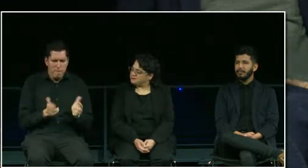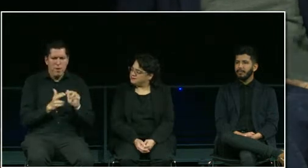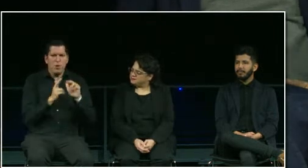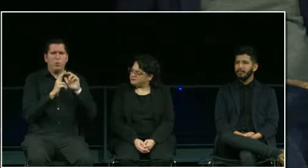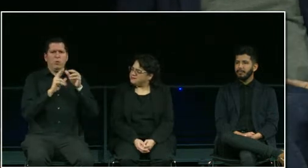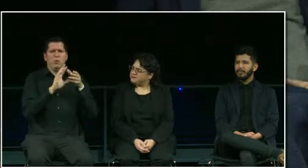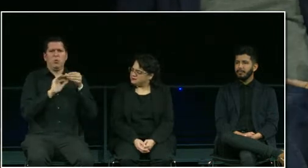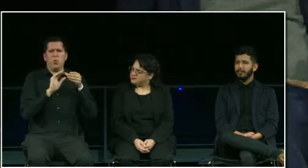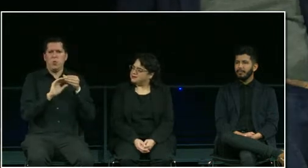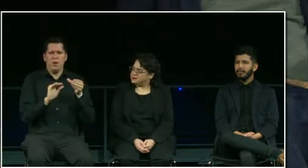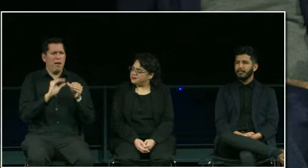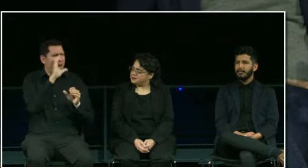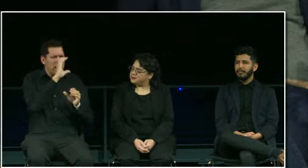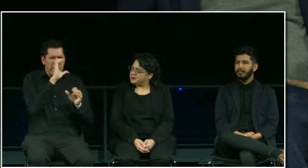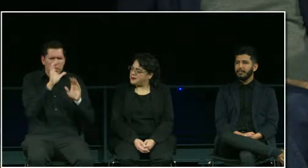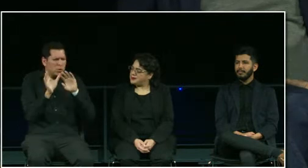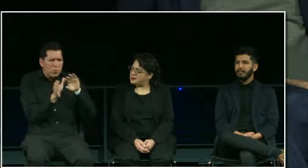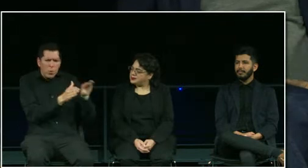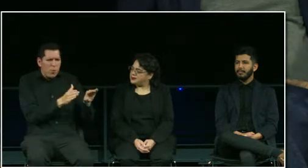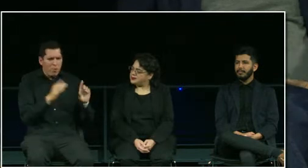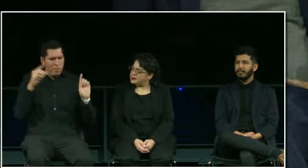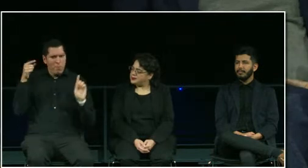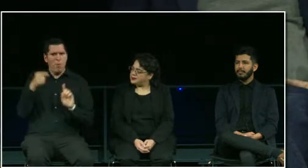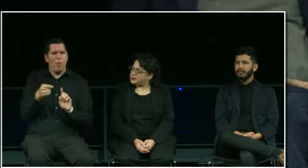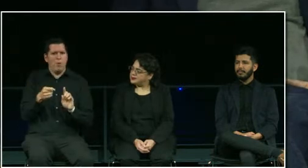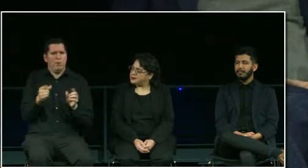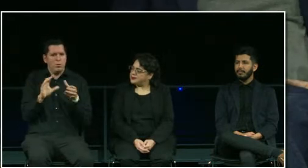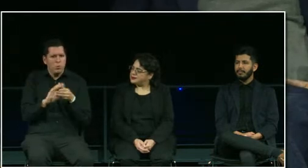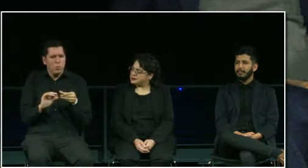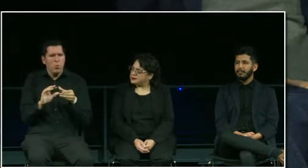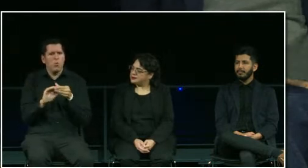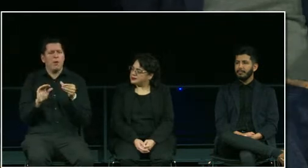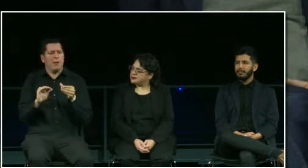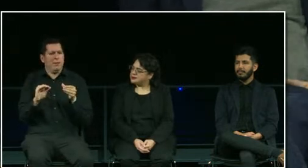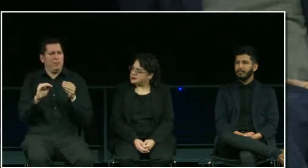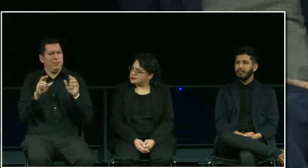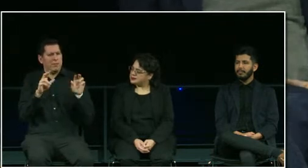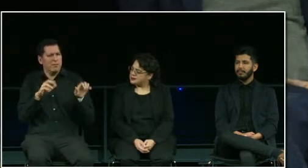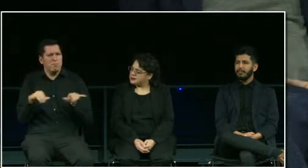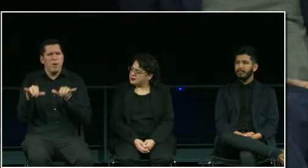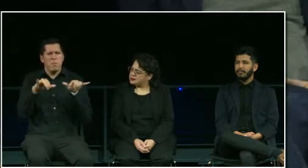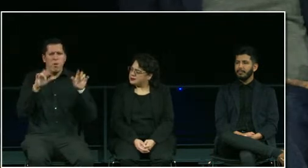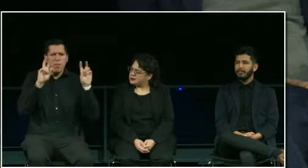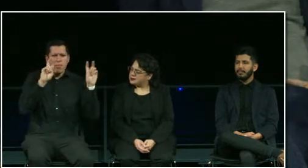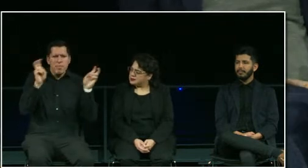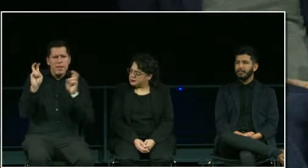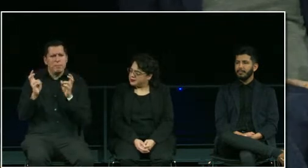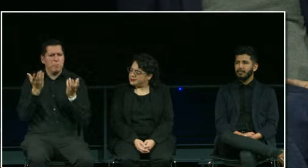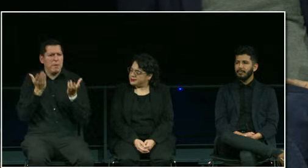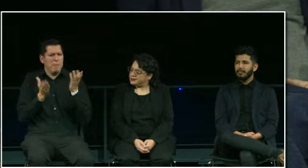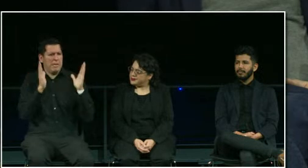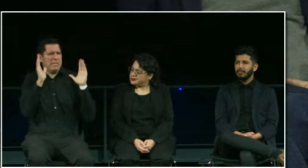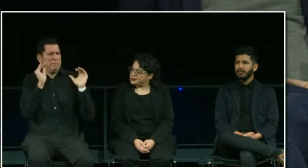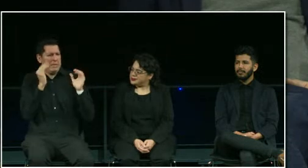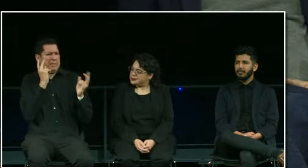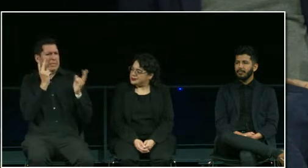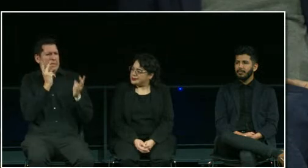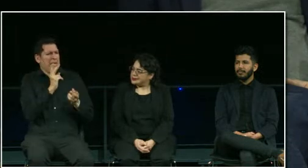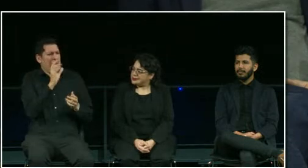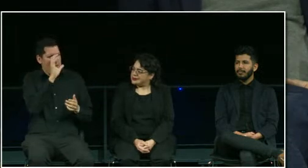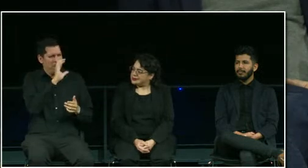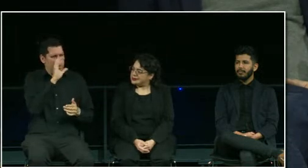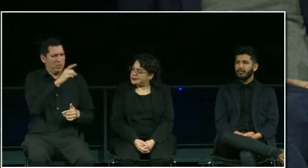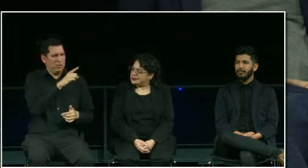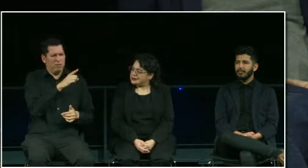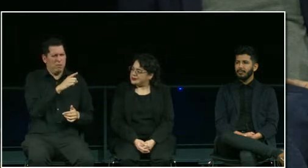it's animation. It's like the normal kind of themes and that you might expect in animation. You're not going to